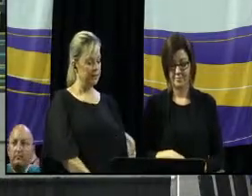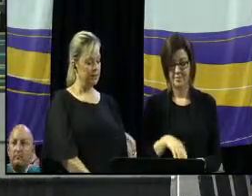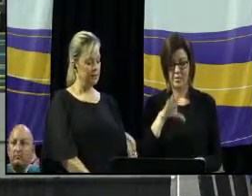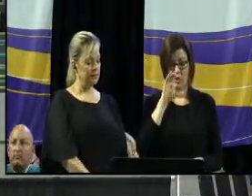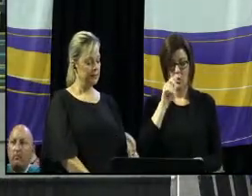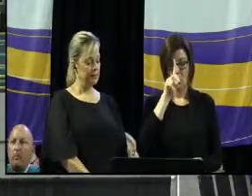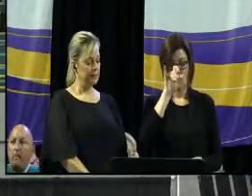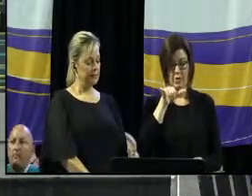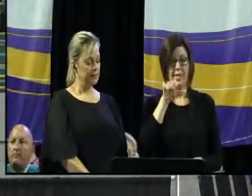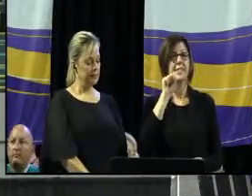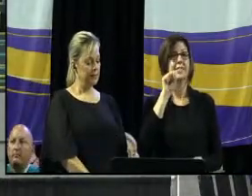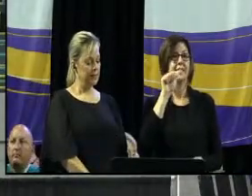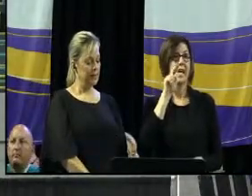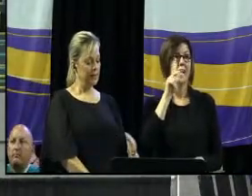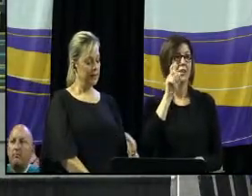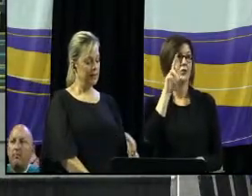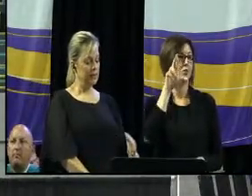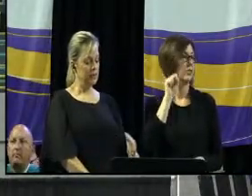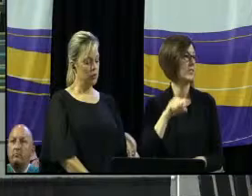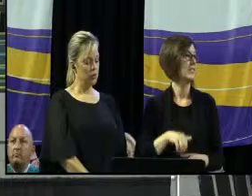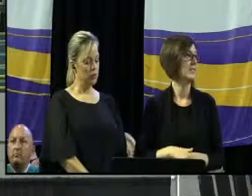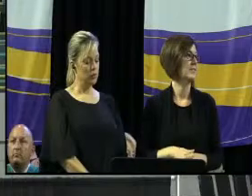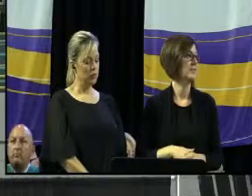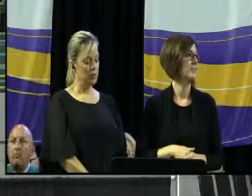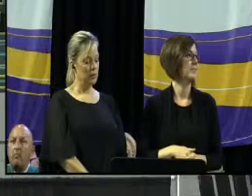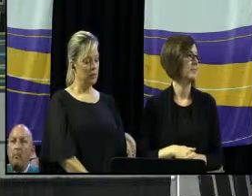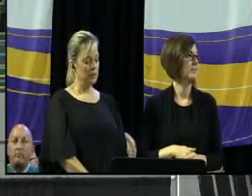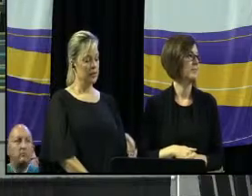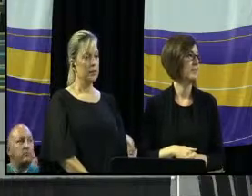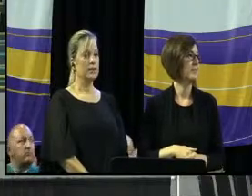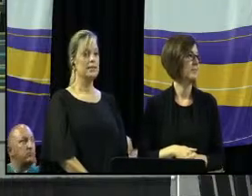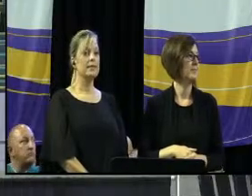Cody Lee Sanders.